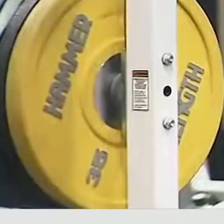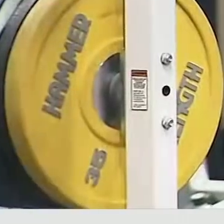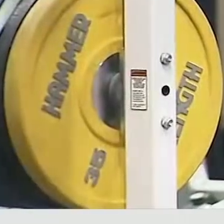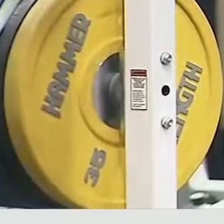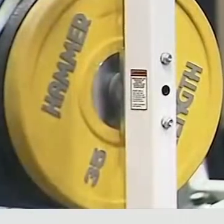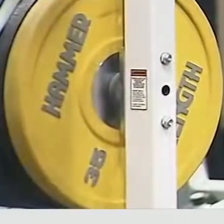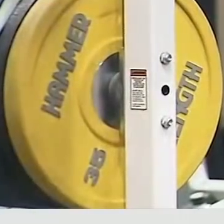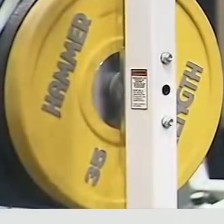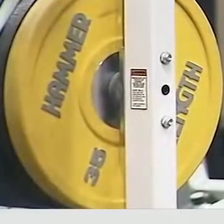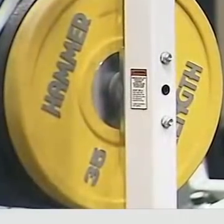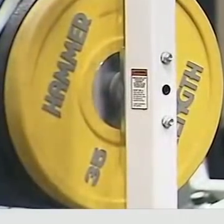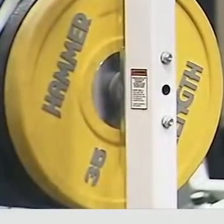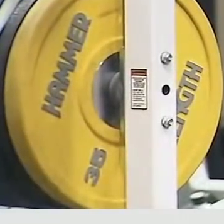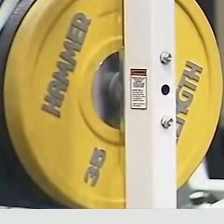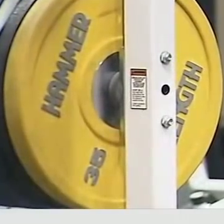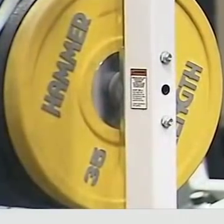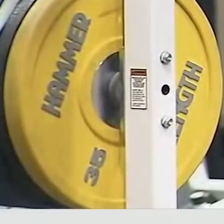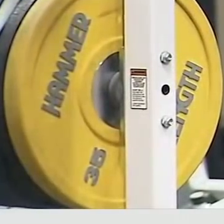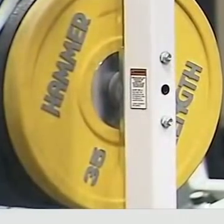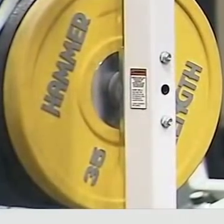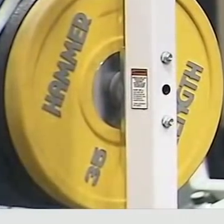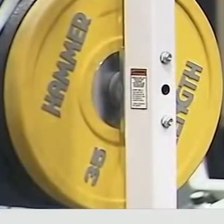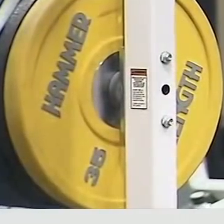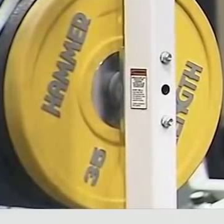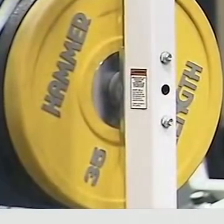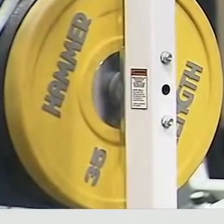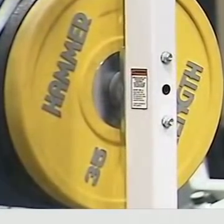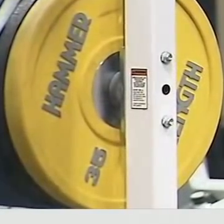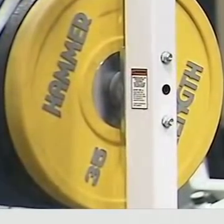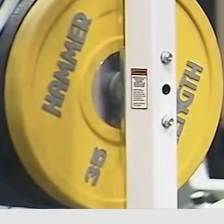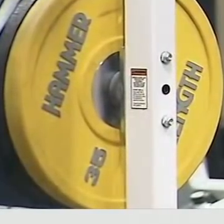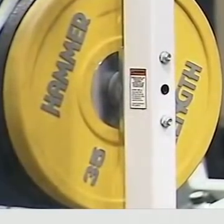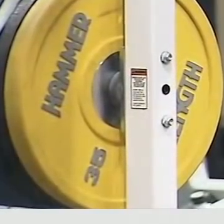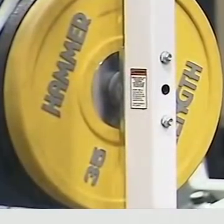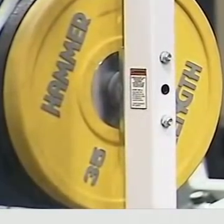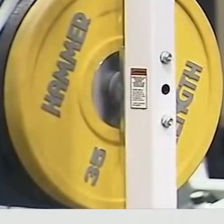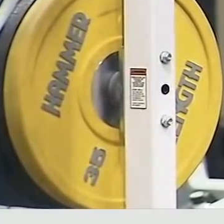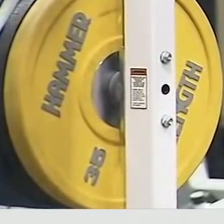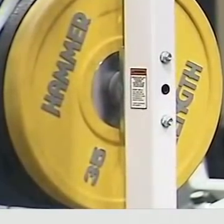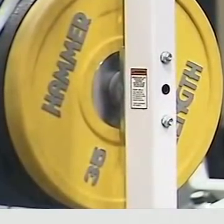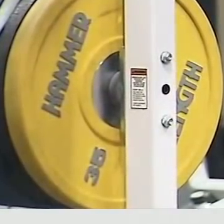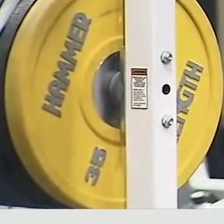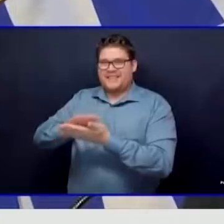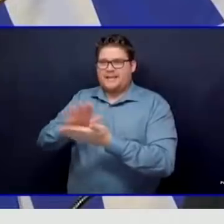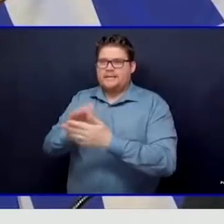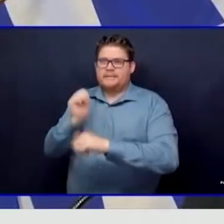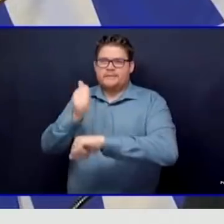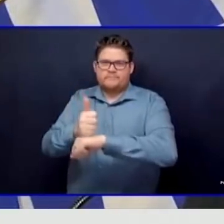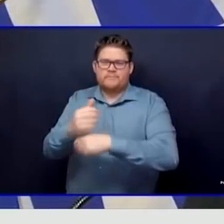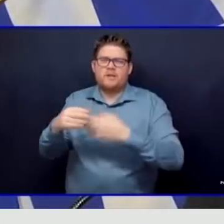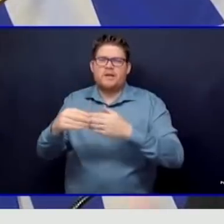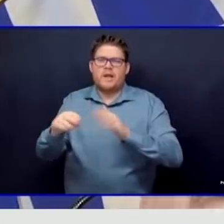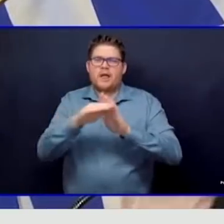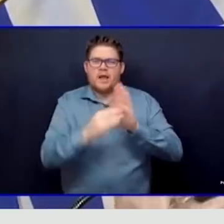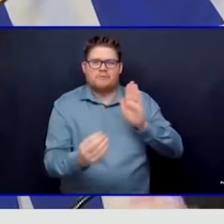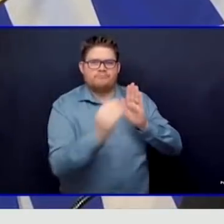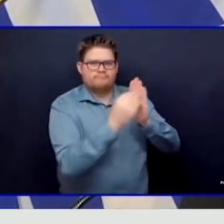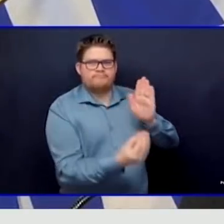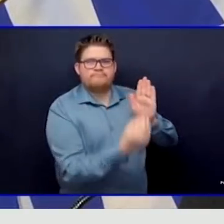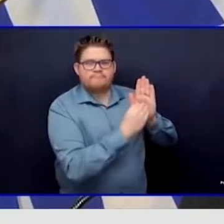also mandatory, except when exercising, though Dr. Henry says keeping the mask on even then is a good idea. We know that that can